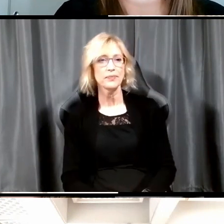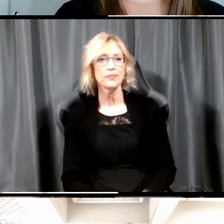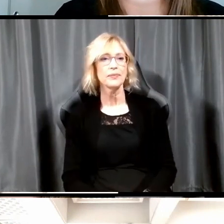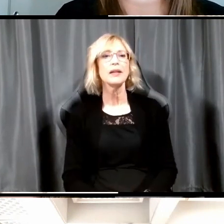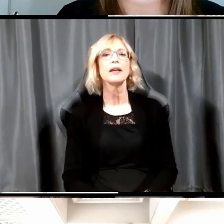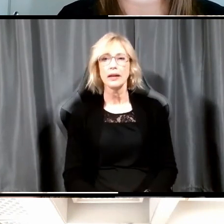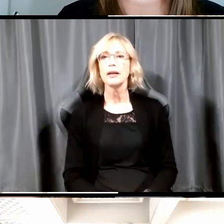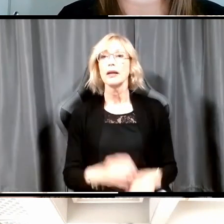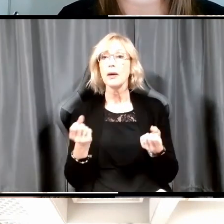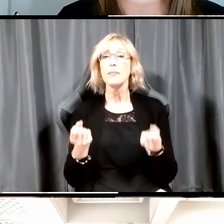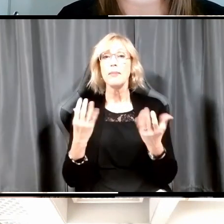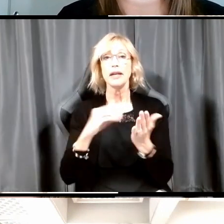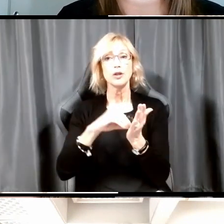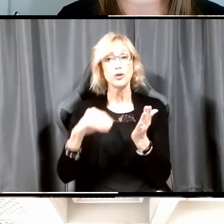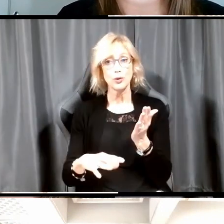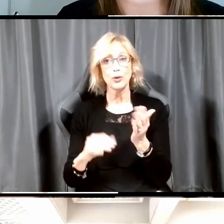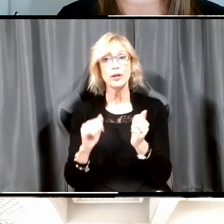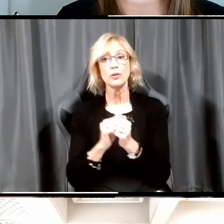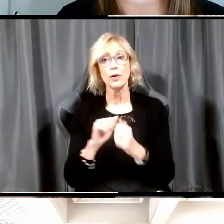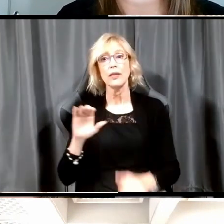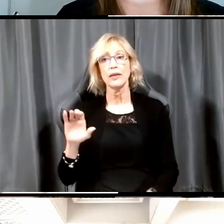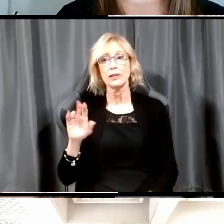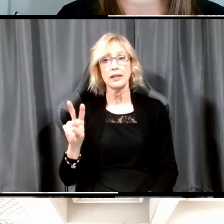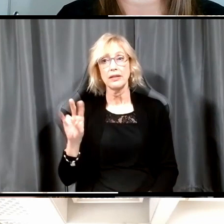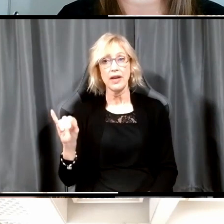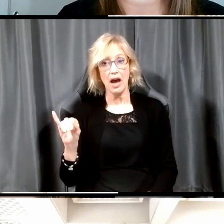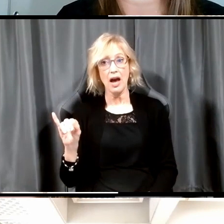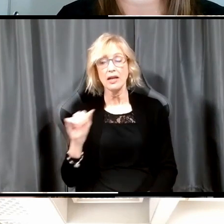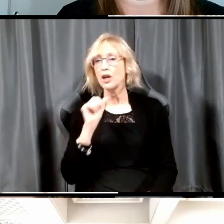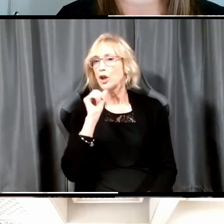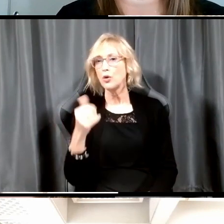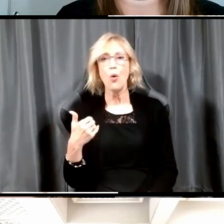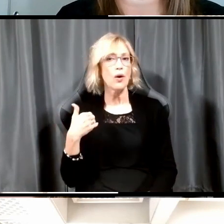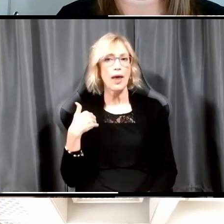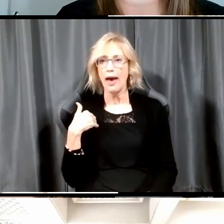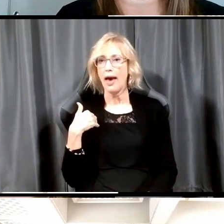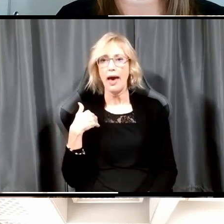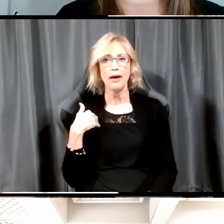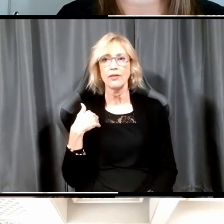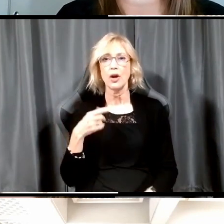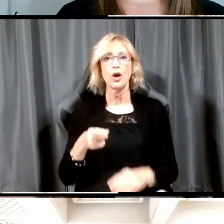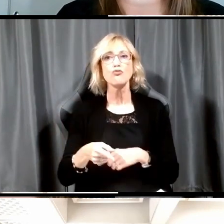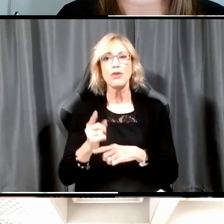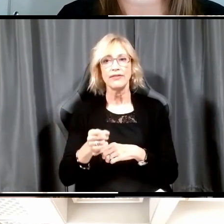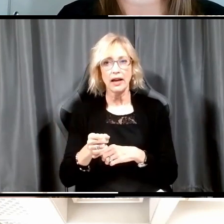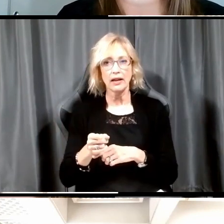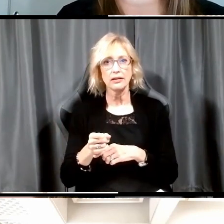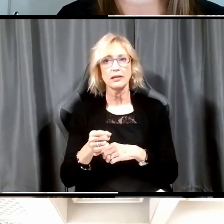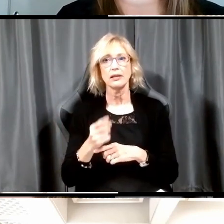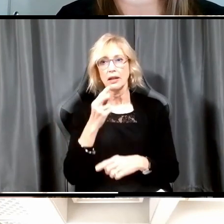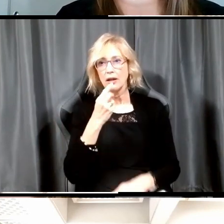our students with CVI lack visual reflex responses. So they don't blink when you put